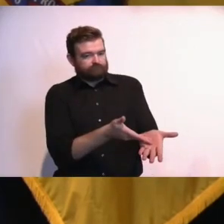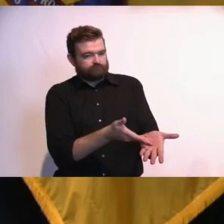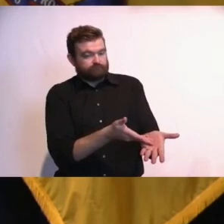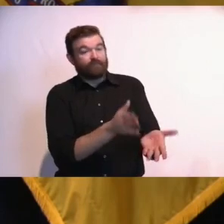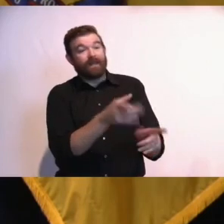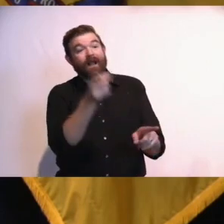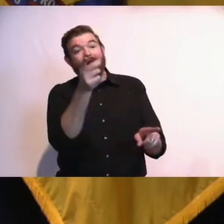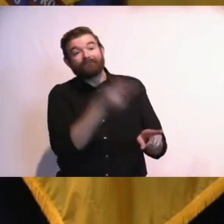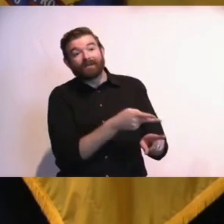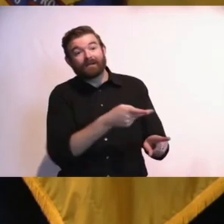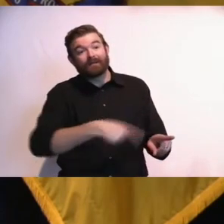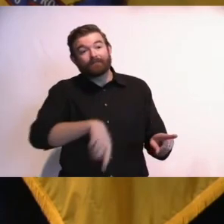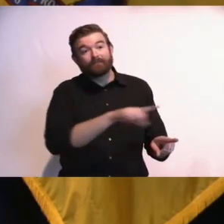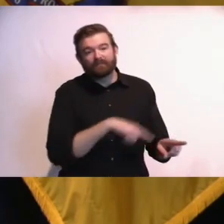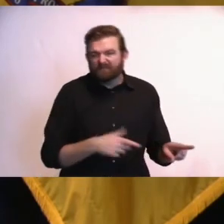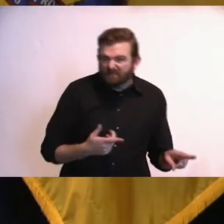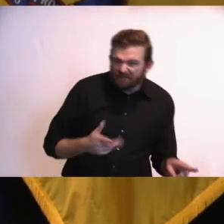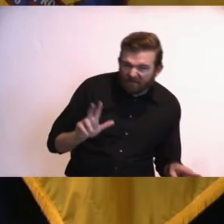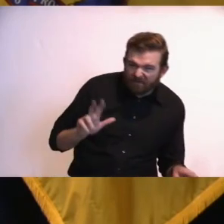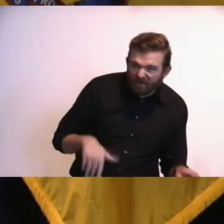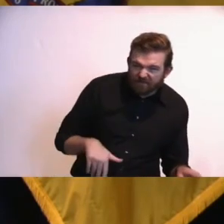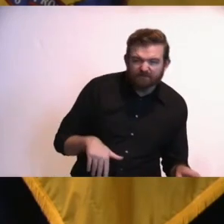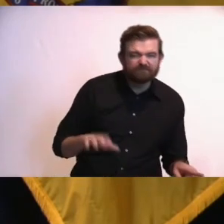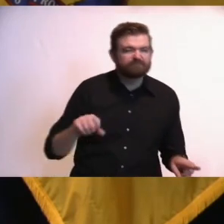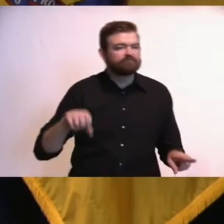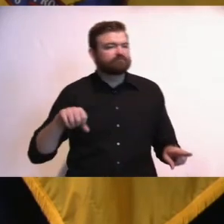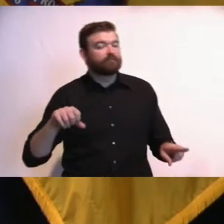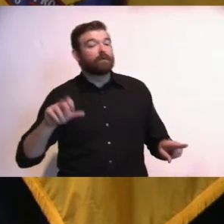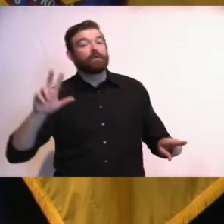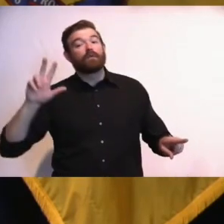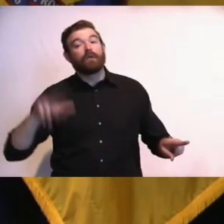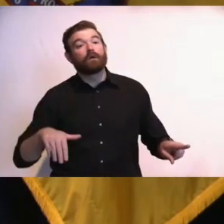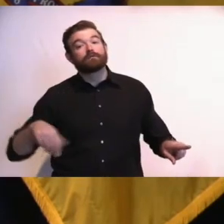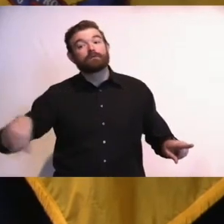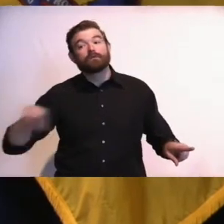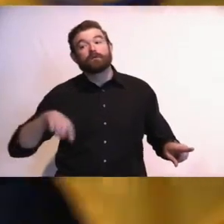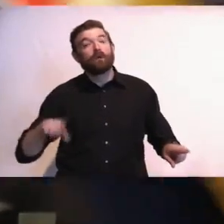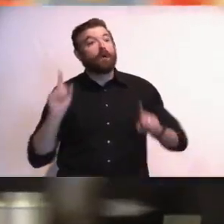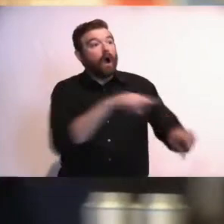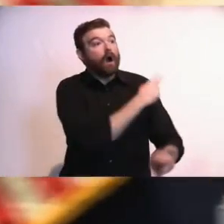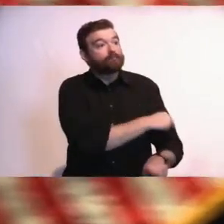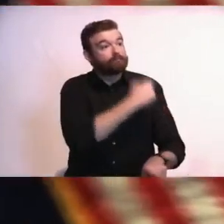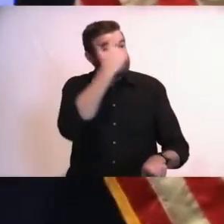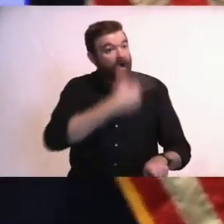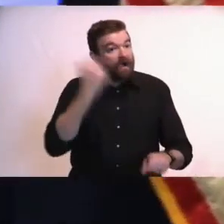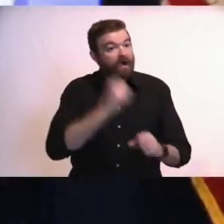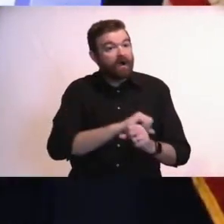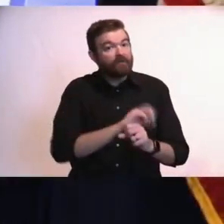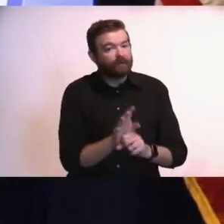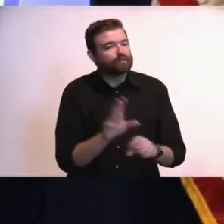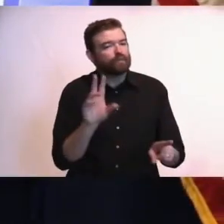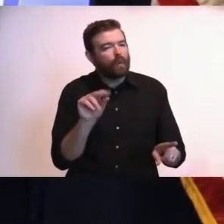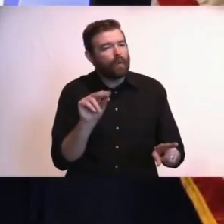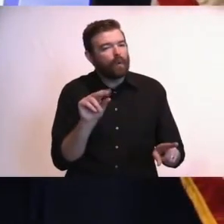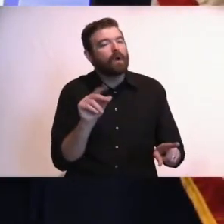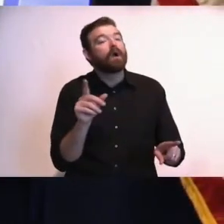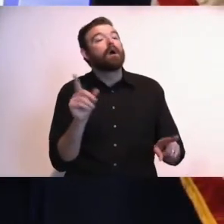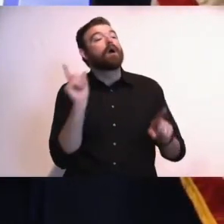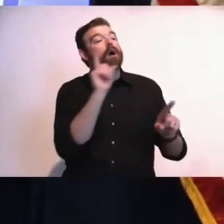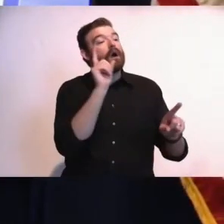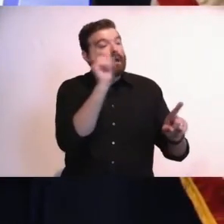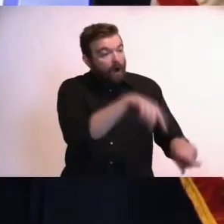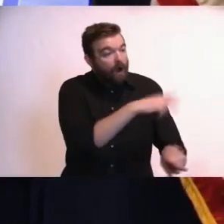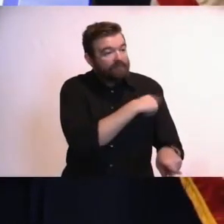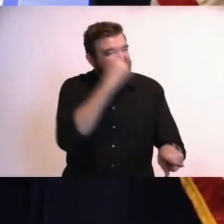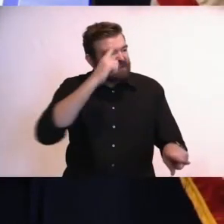understood Judy's numbers right, about half of them are incidental versus primary. But tell me. Half of them have what they call the principal diagnosis, so the main